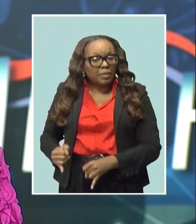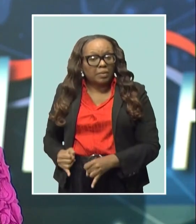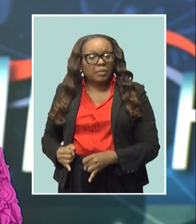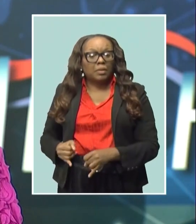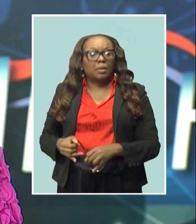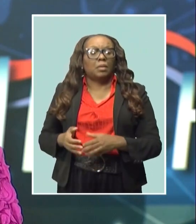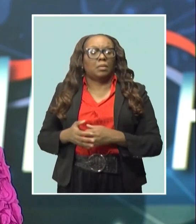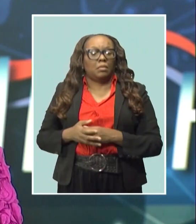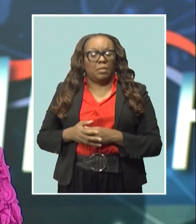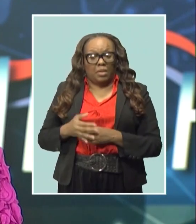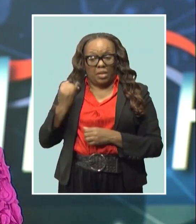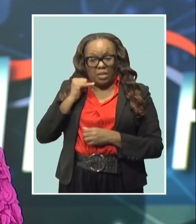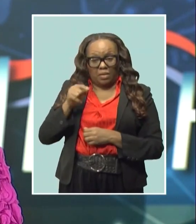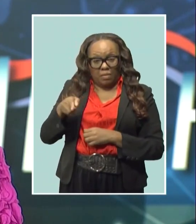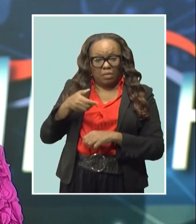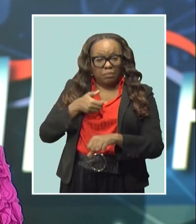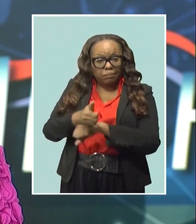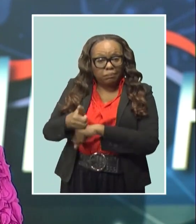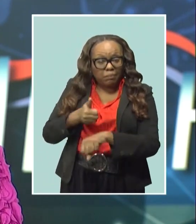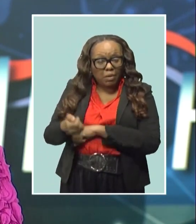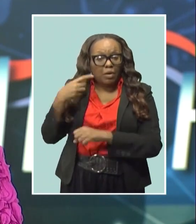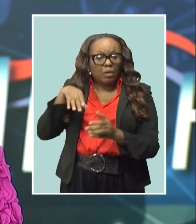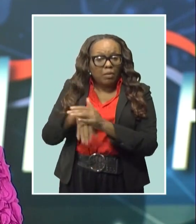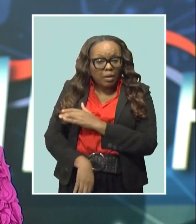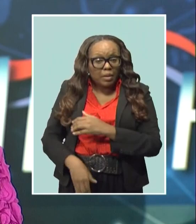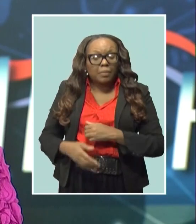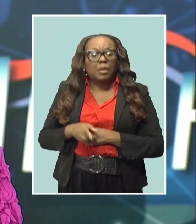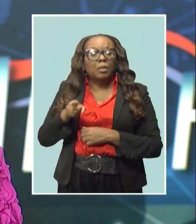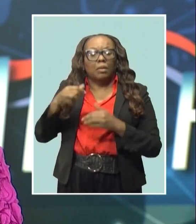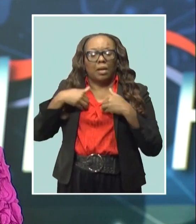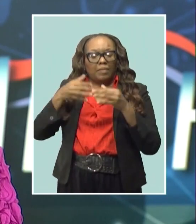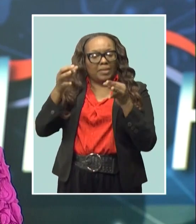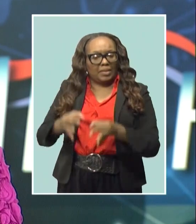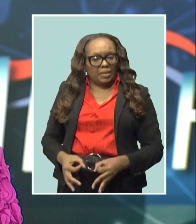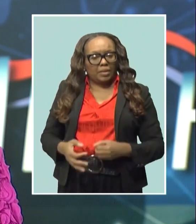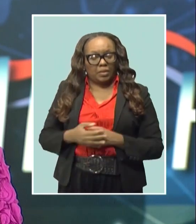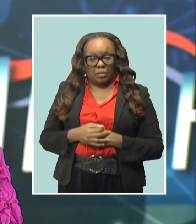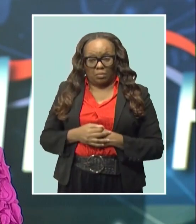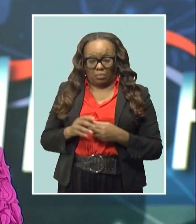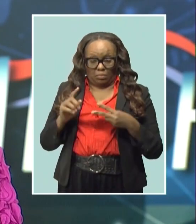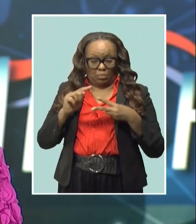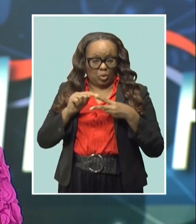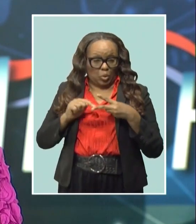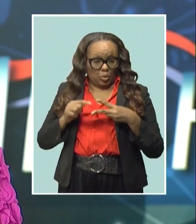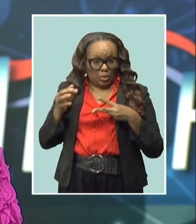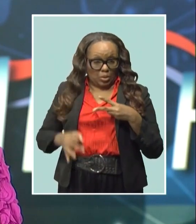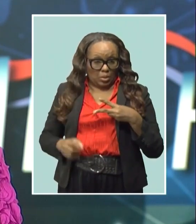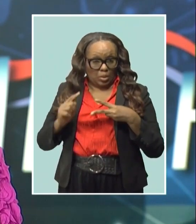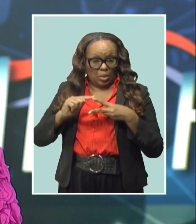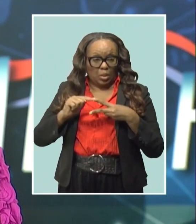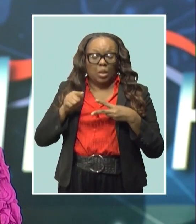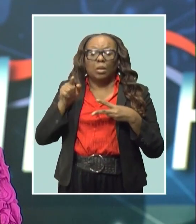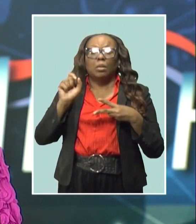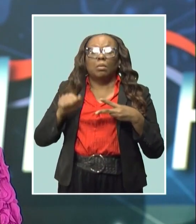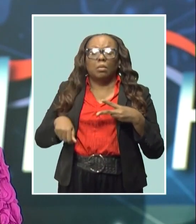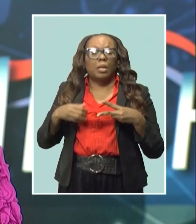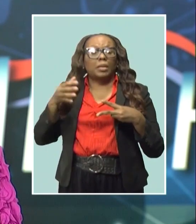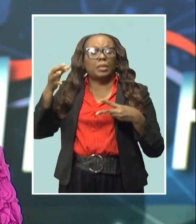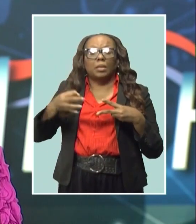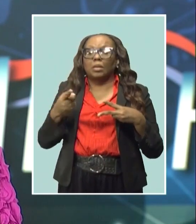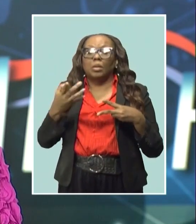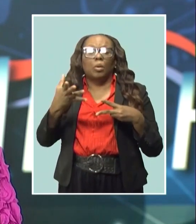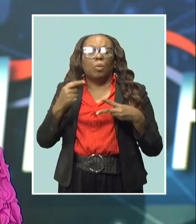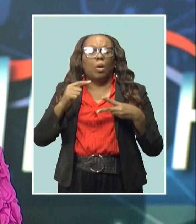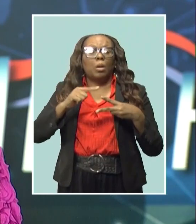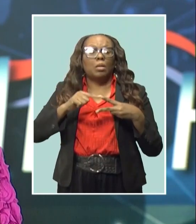a judge alone or by a jury. That is one of the amendments to the criminal procedure legislation before the lower house today.